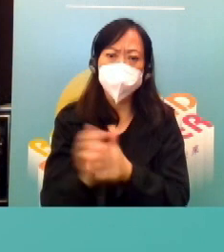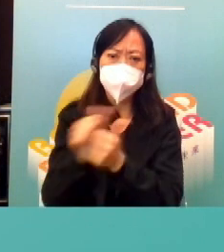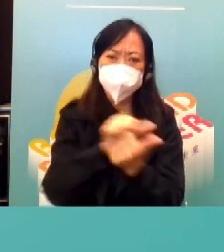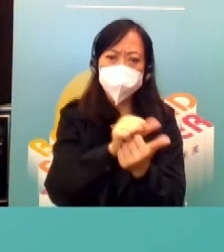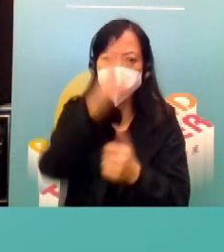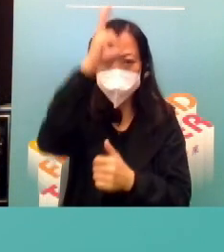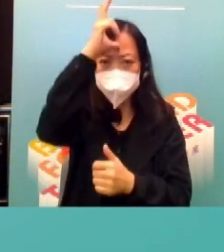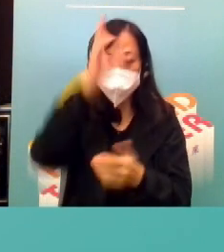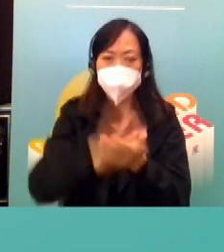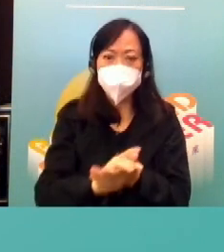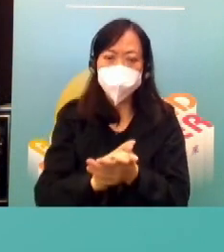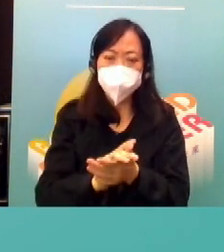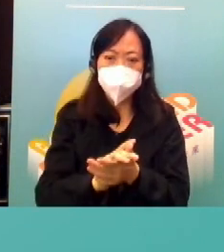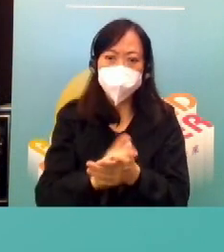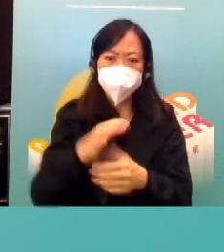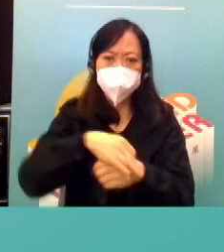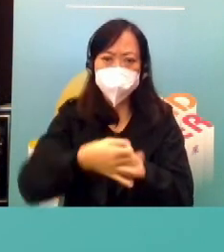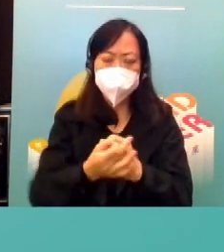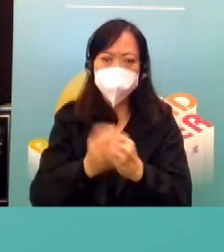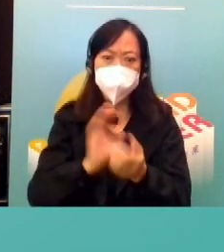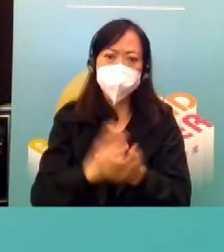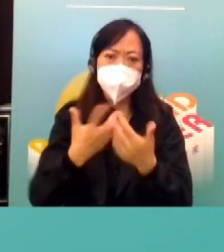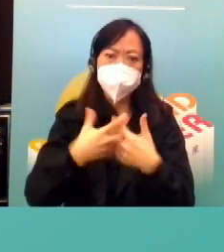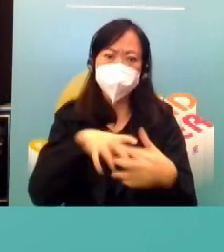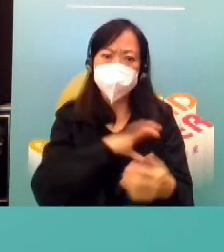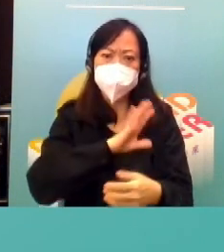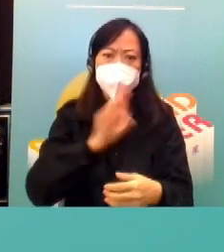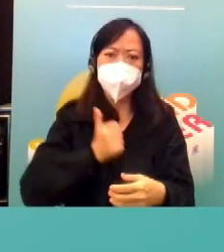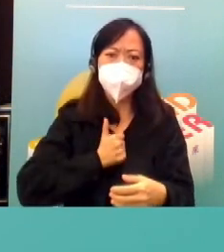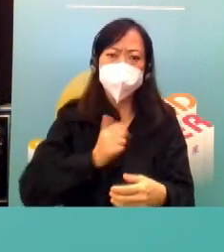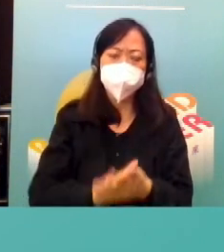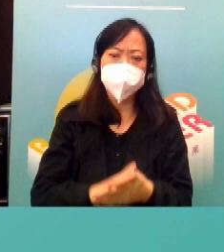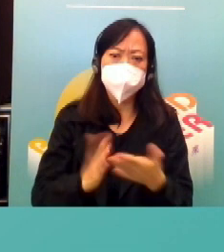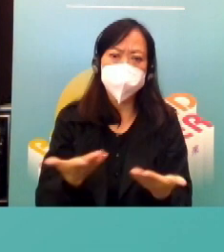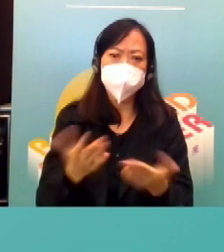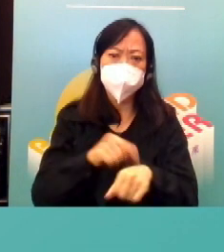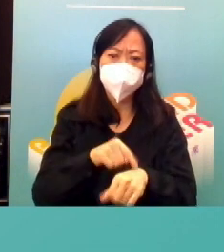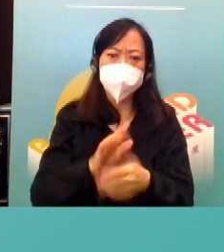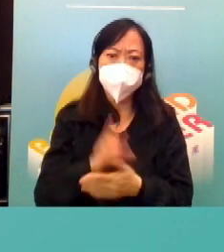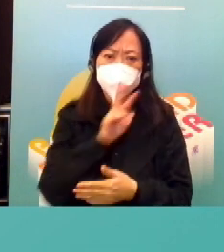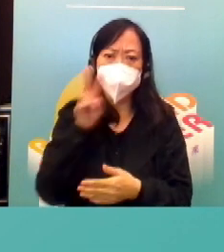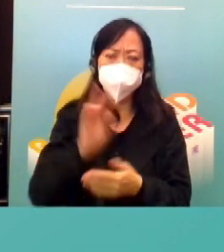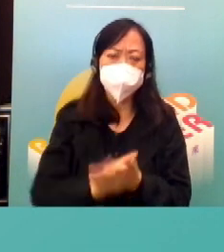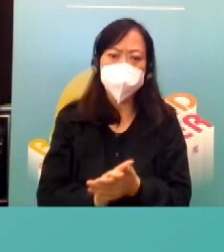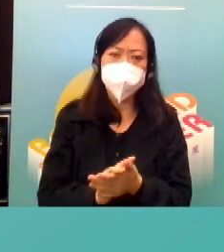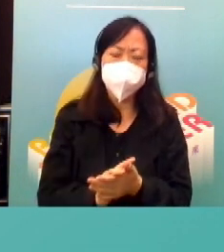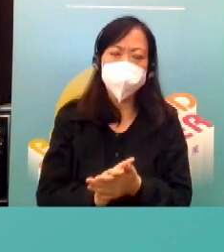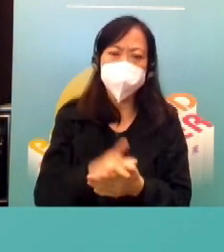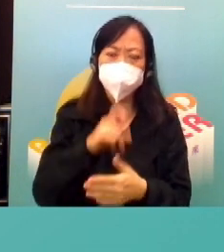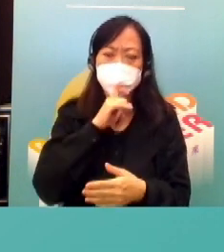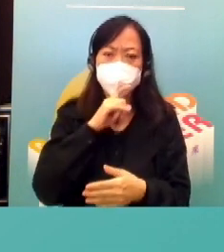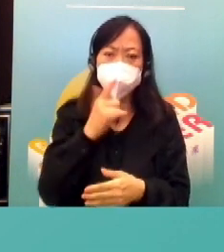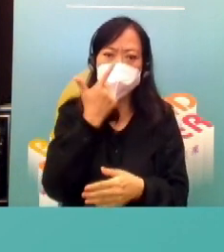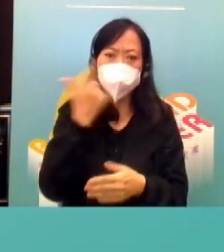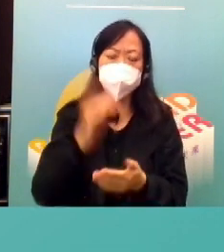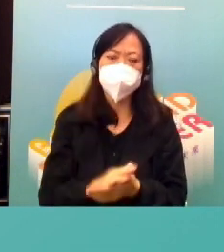not be sufficient for us. At the same time, we see a lot of need. This is from another report by